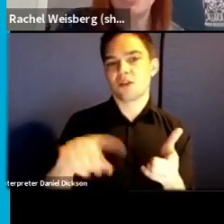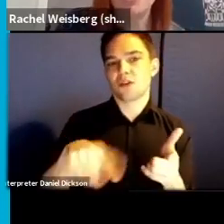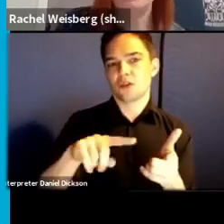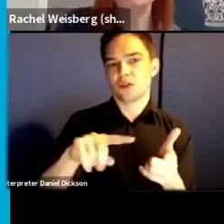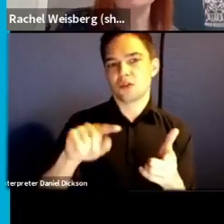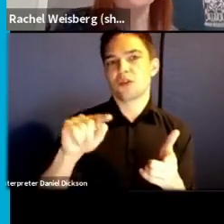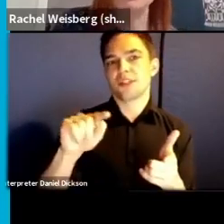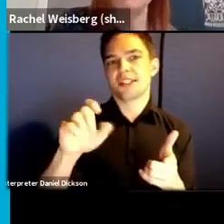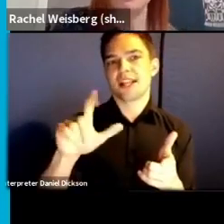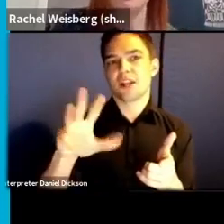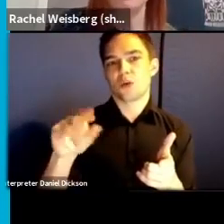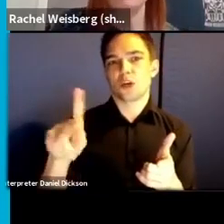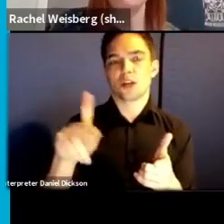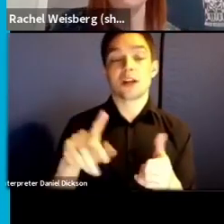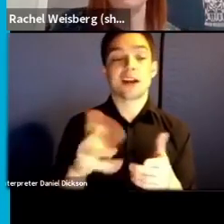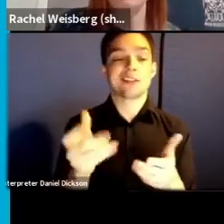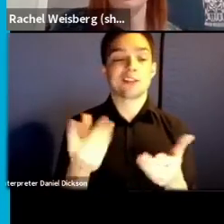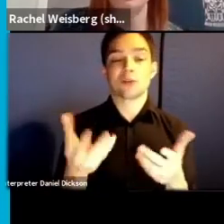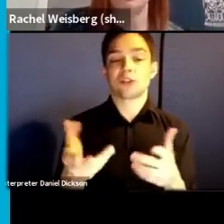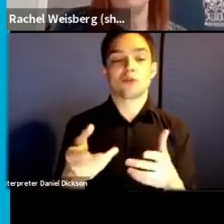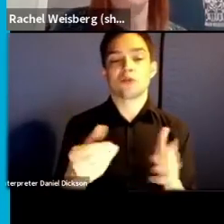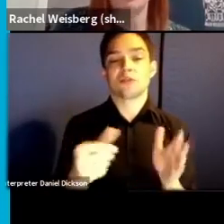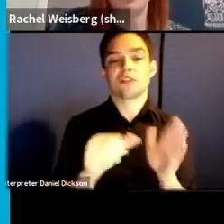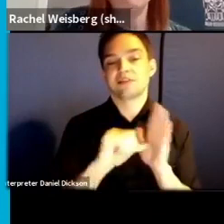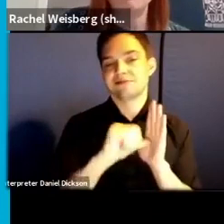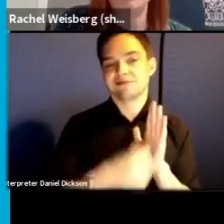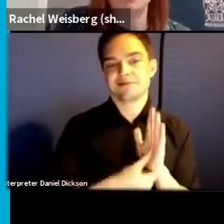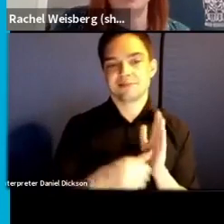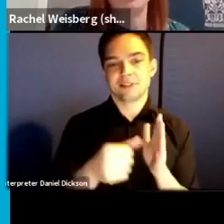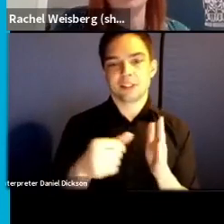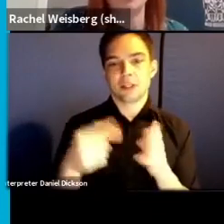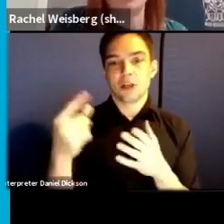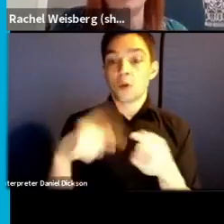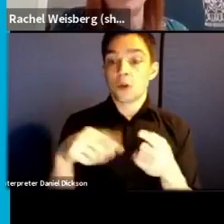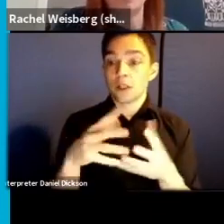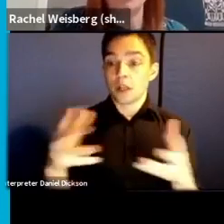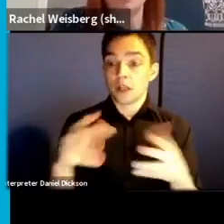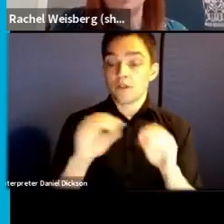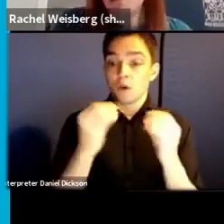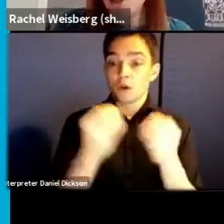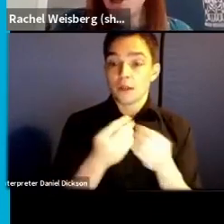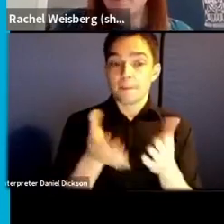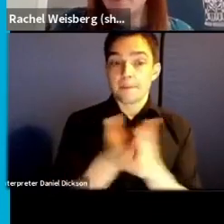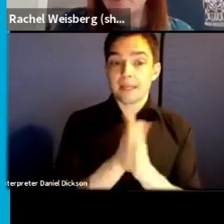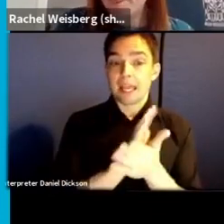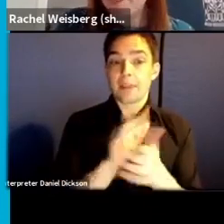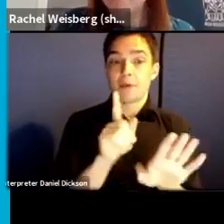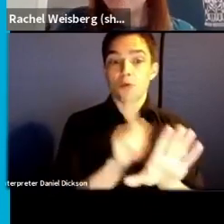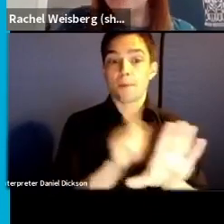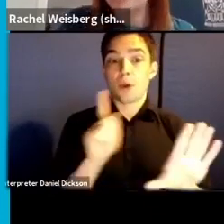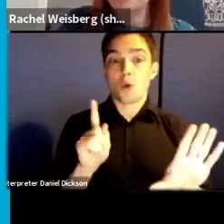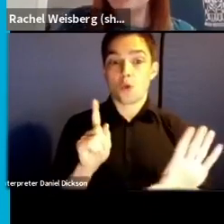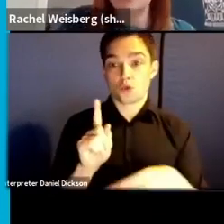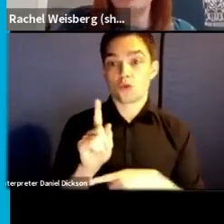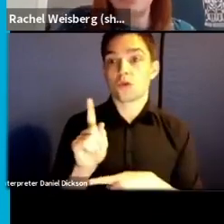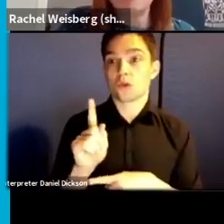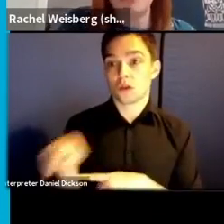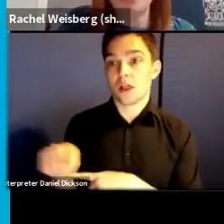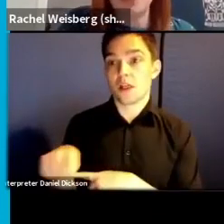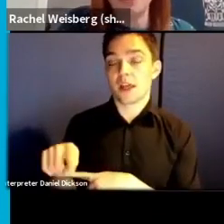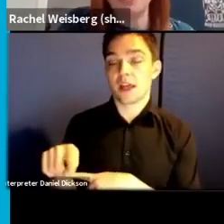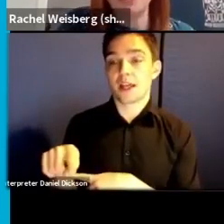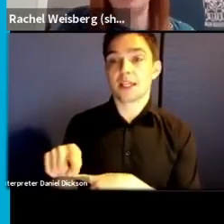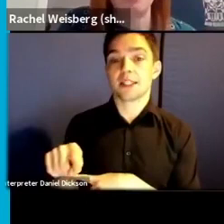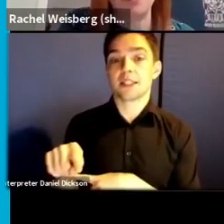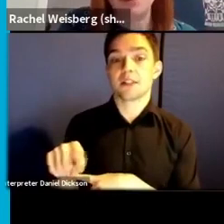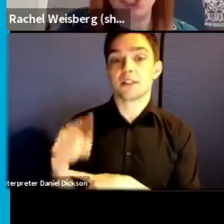But I guess I just want to flag that I think when a lot of organizations went remote, they did, a lot of people